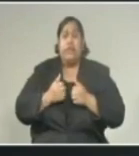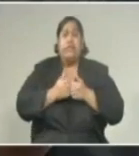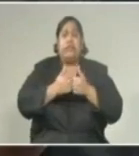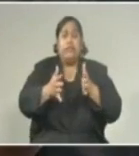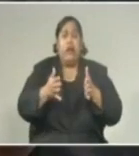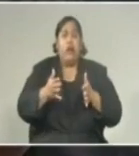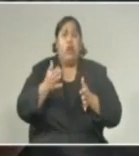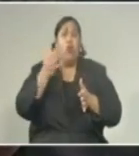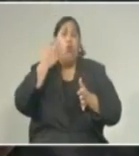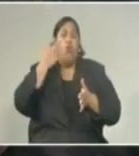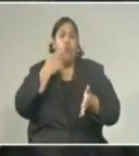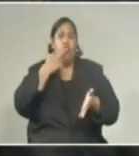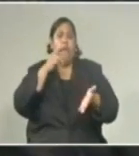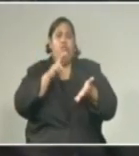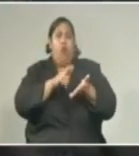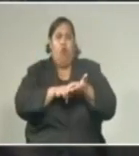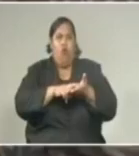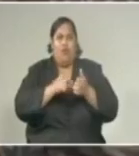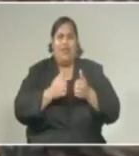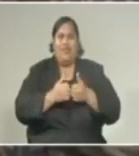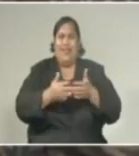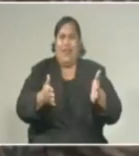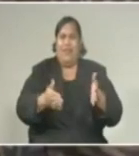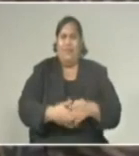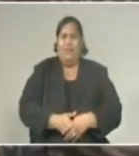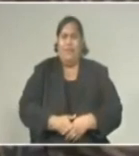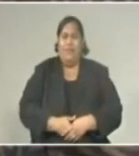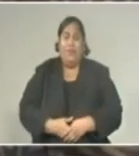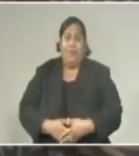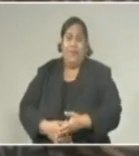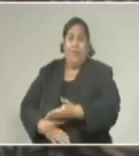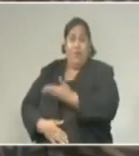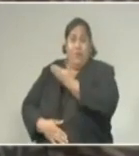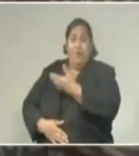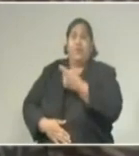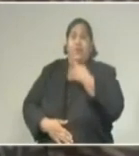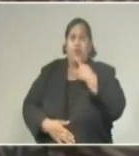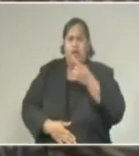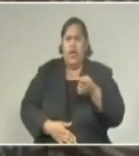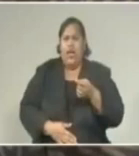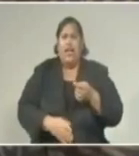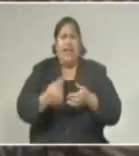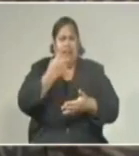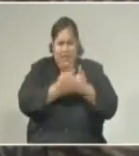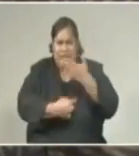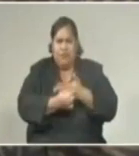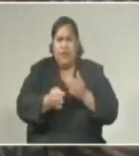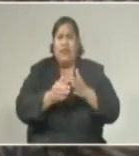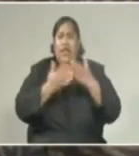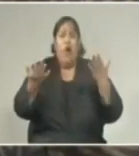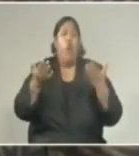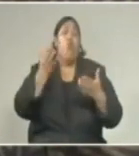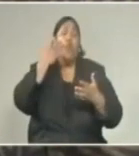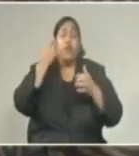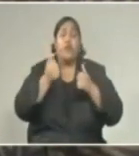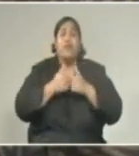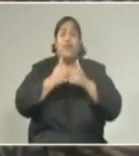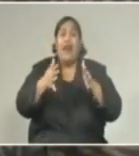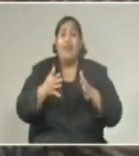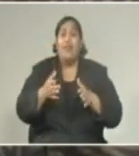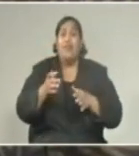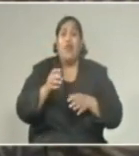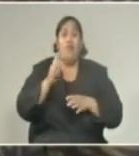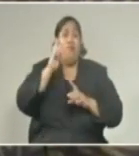video report was produced. The leaders note that the saga at USP started when Professor